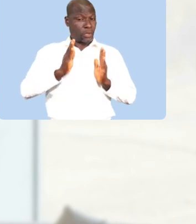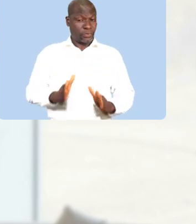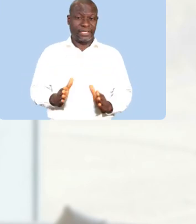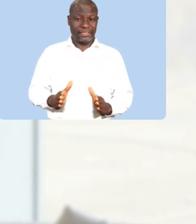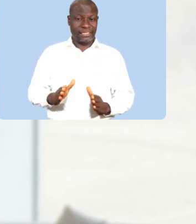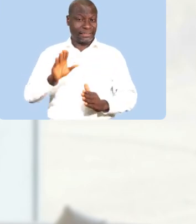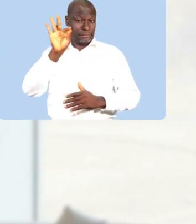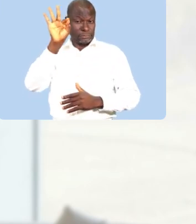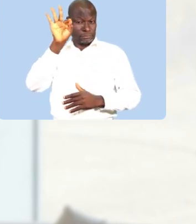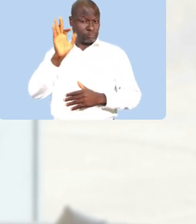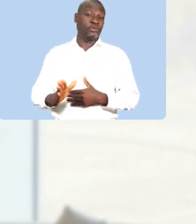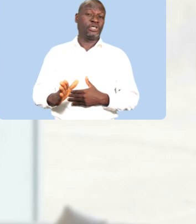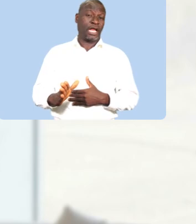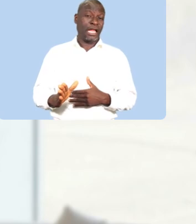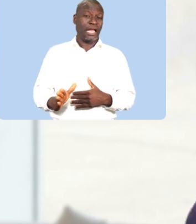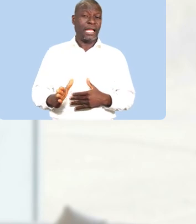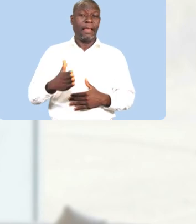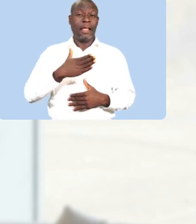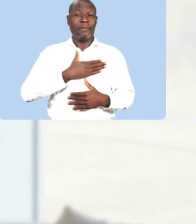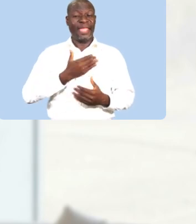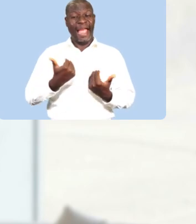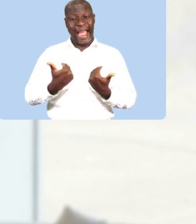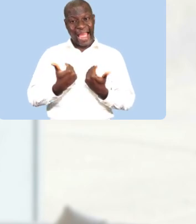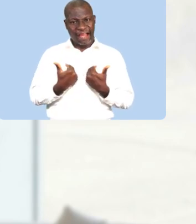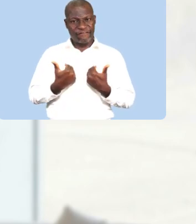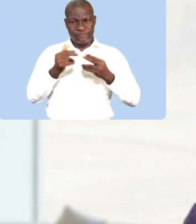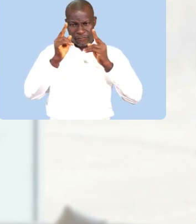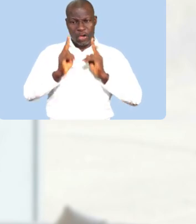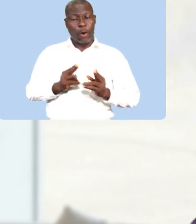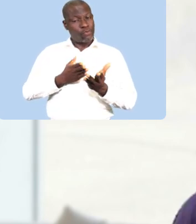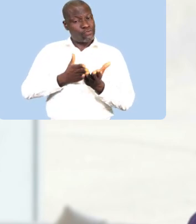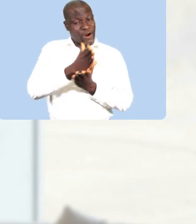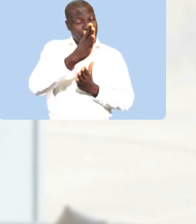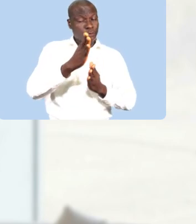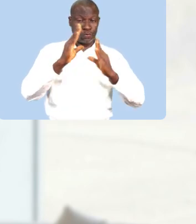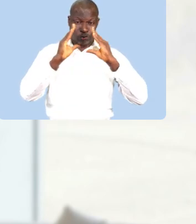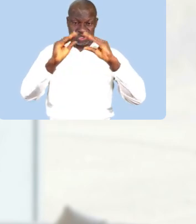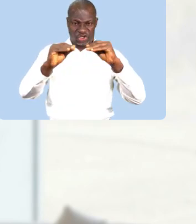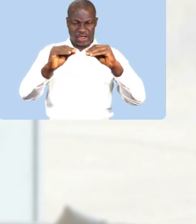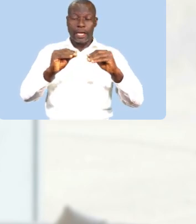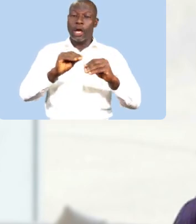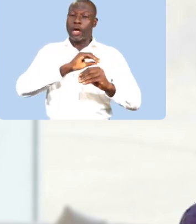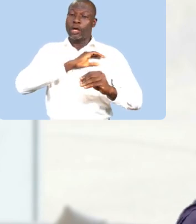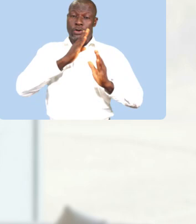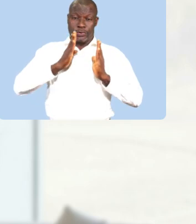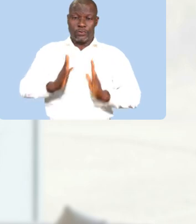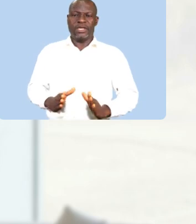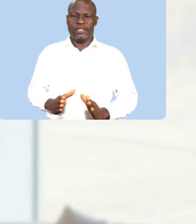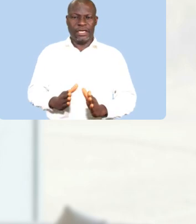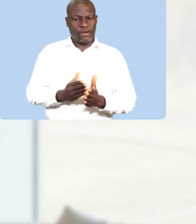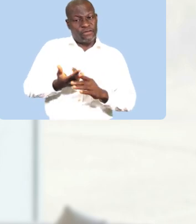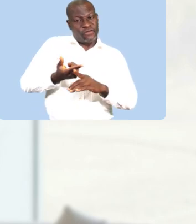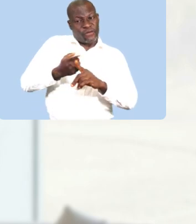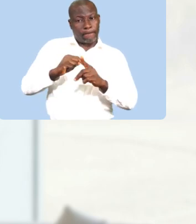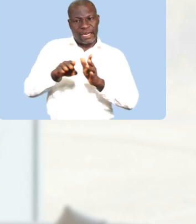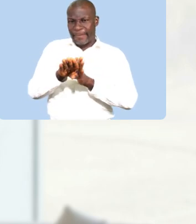esempa keni. Enti mi wo ho kwan se me kirekire de Kristo fo enguma kronkron a ye